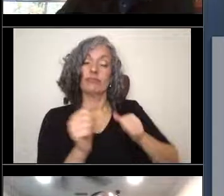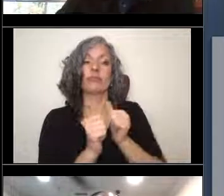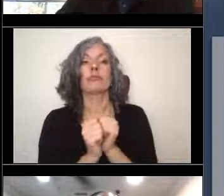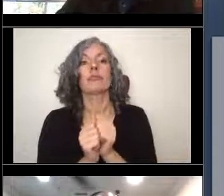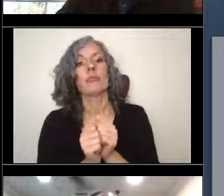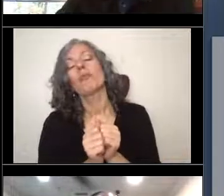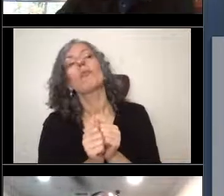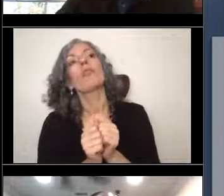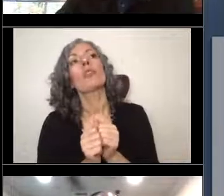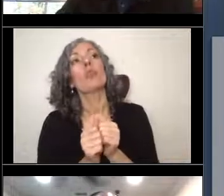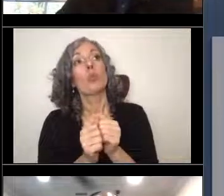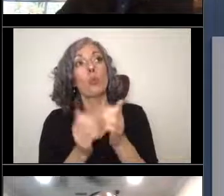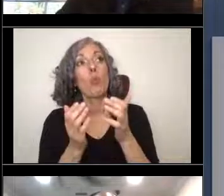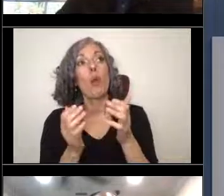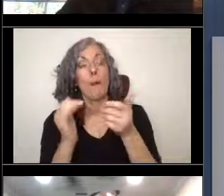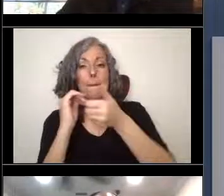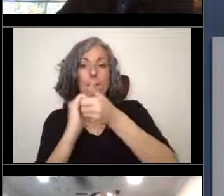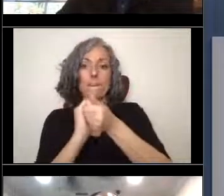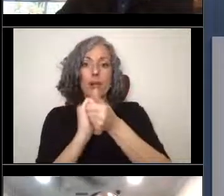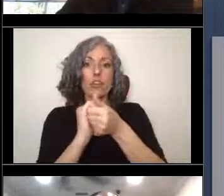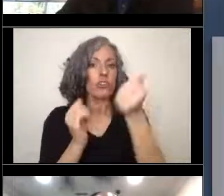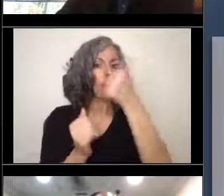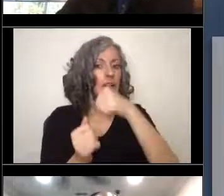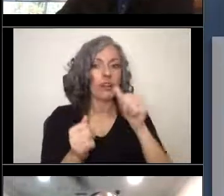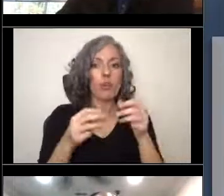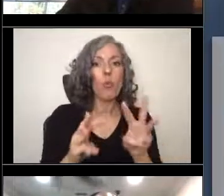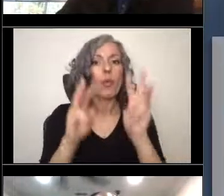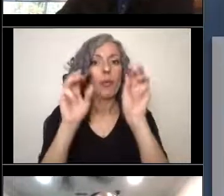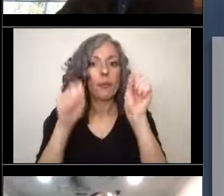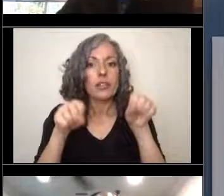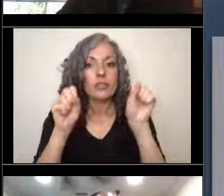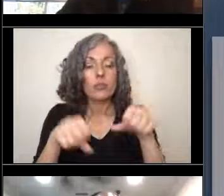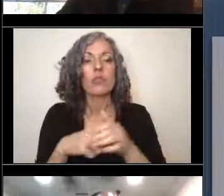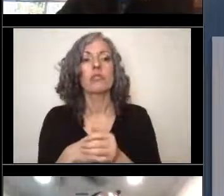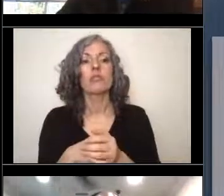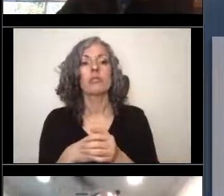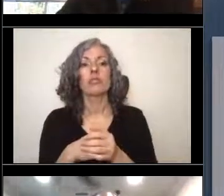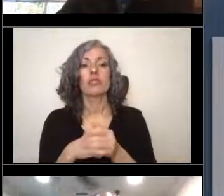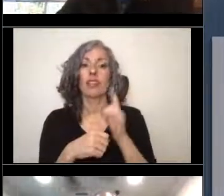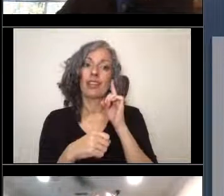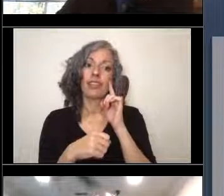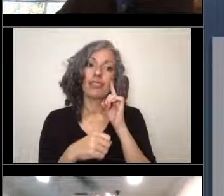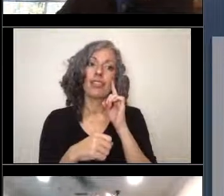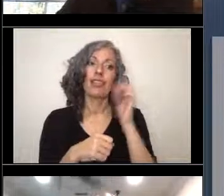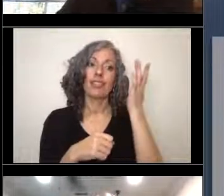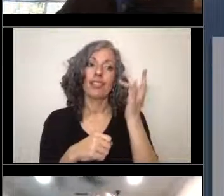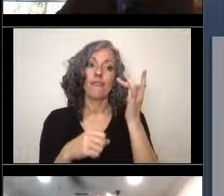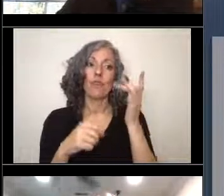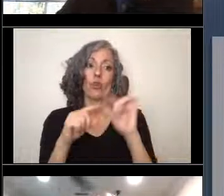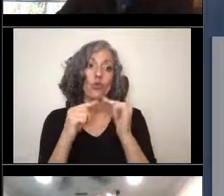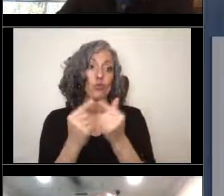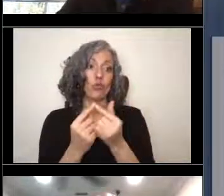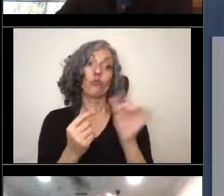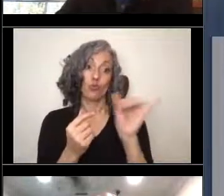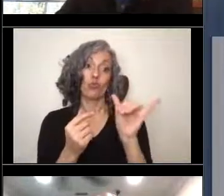We would like to partner in any way we can, and I'm sure that Jim and the California group, airport groups would as well,